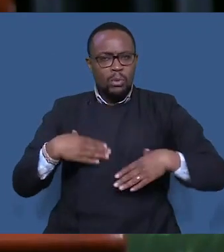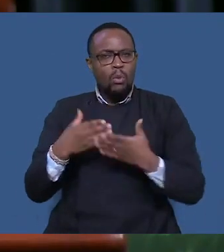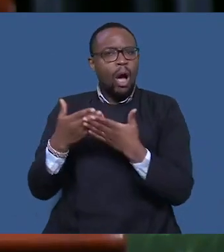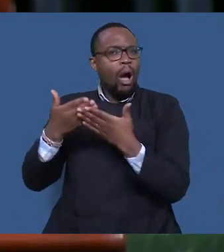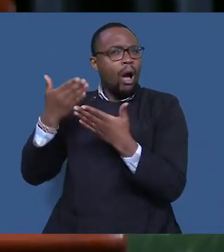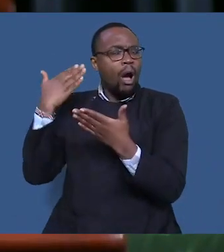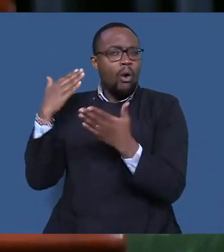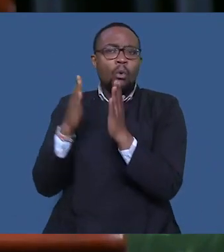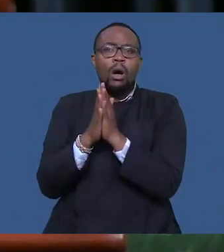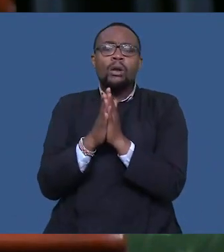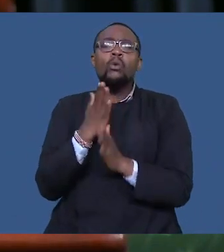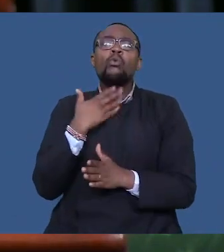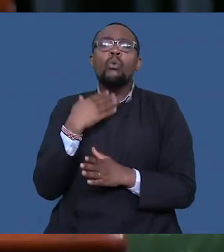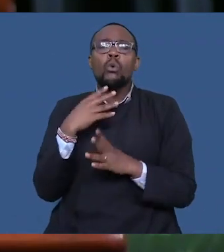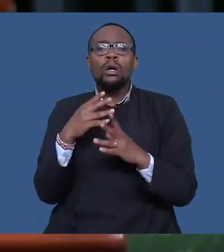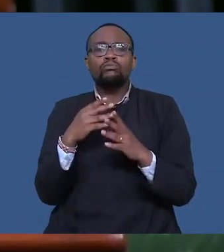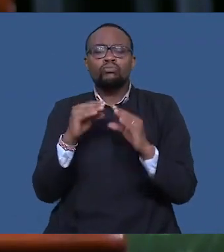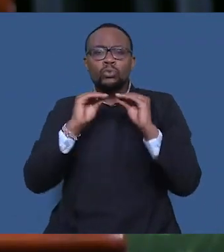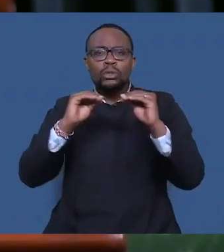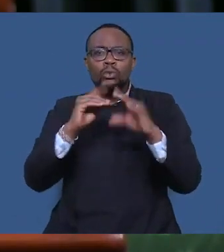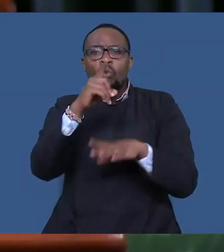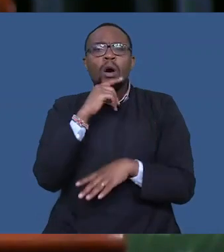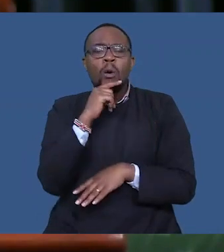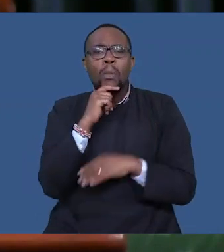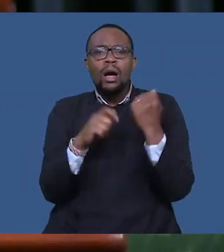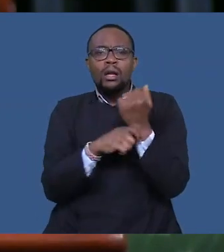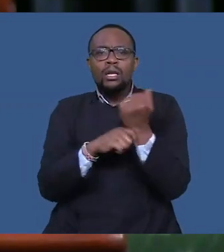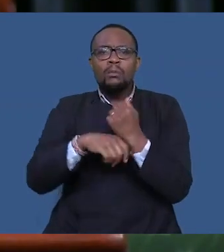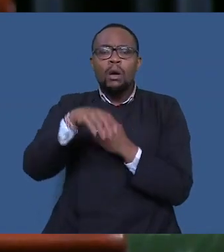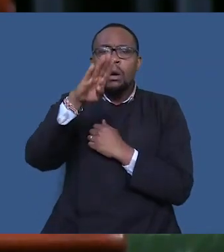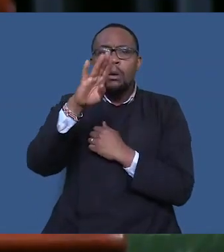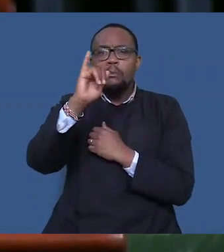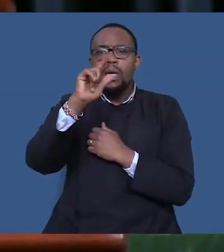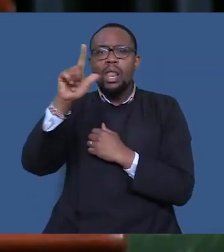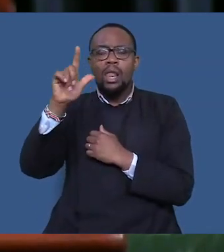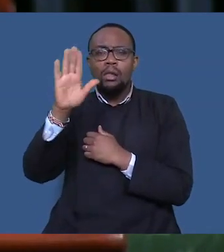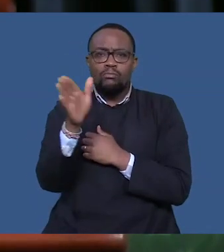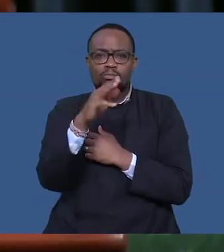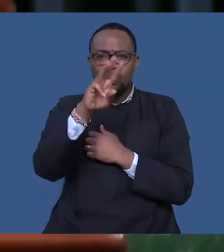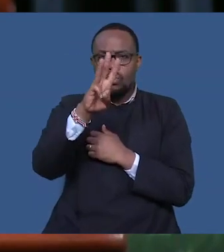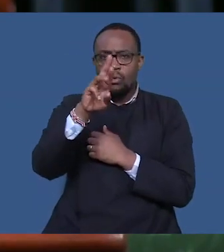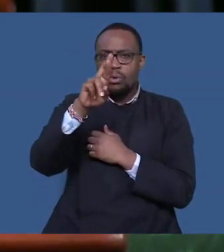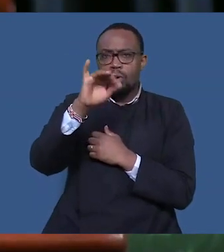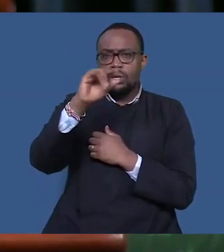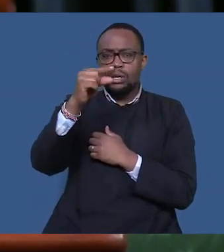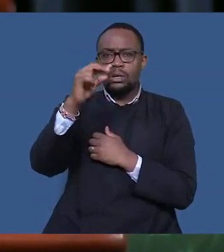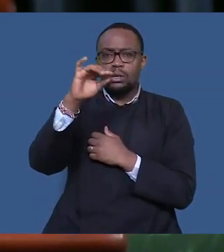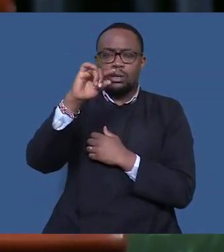back. And let me just make this quote. It's from God's servant called Bill Bright, who was the founder of Campus